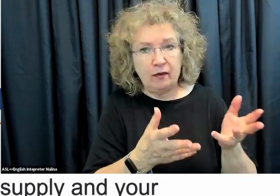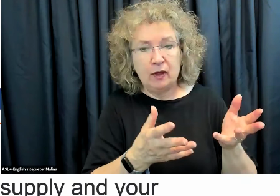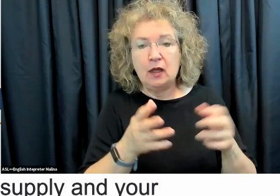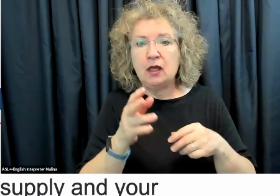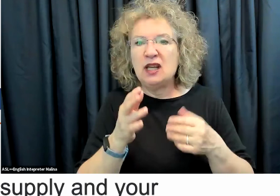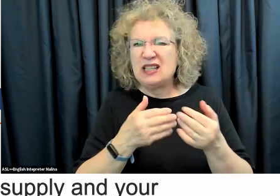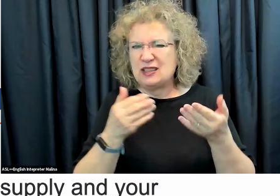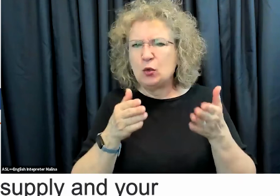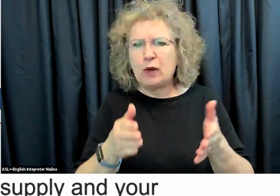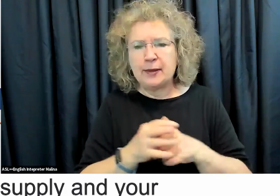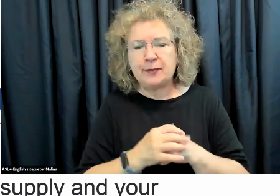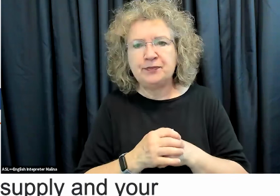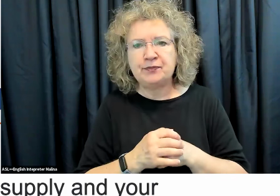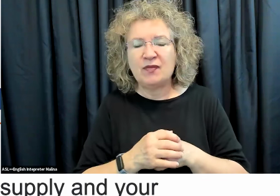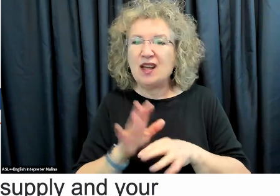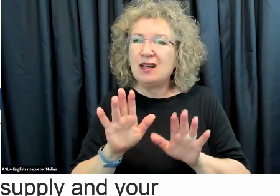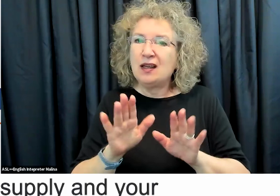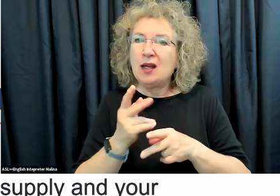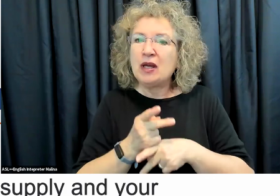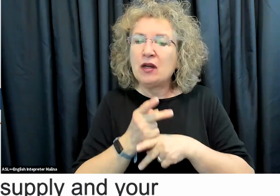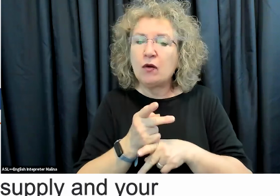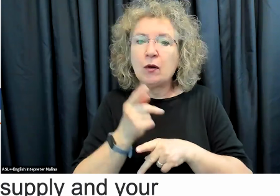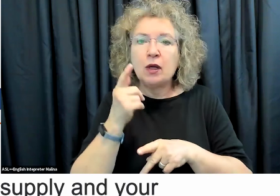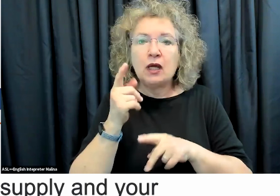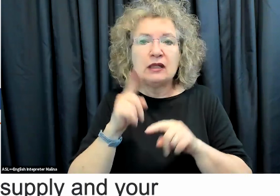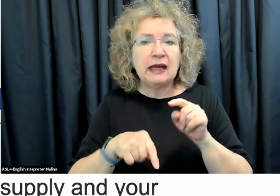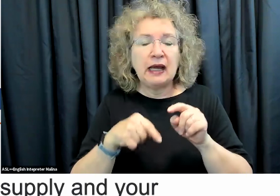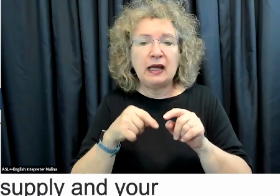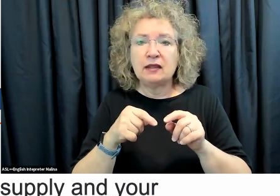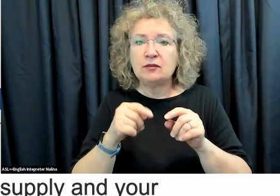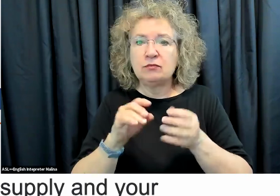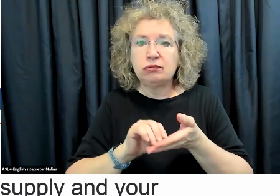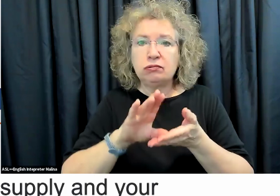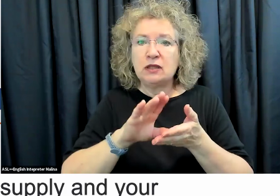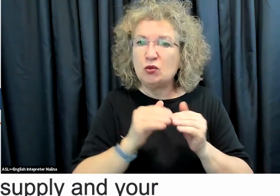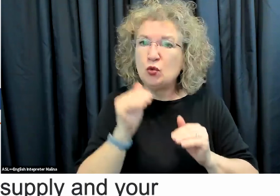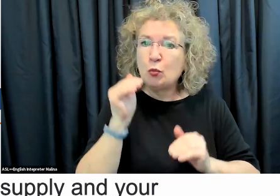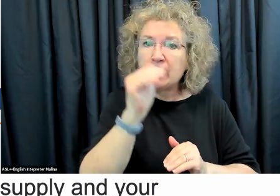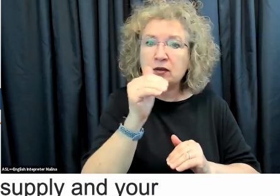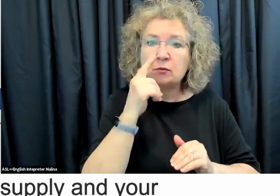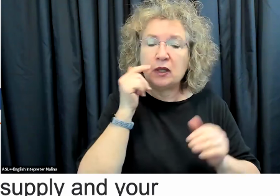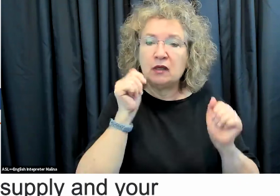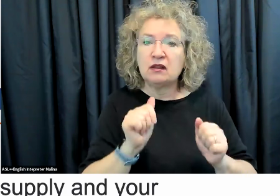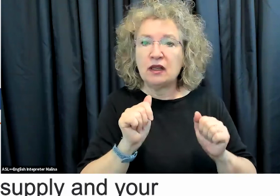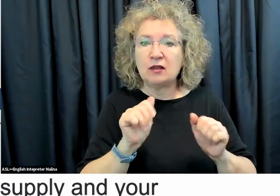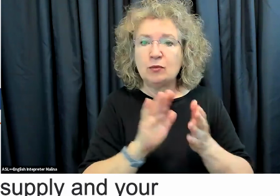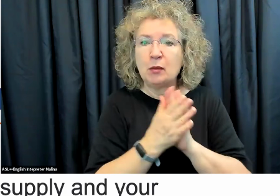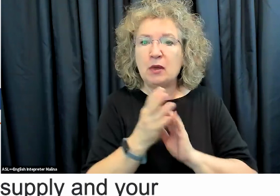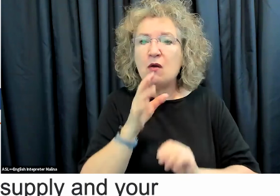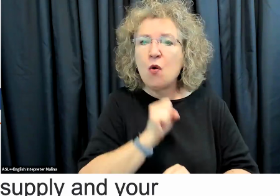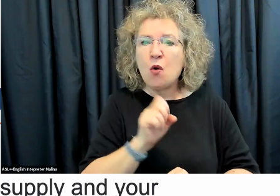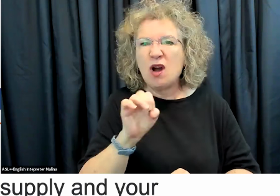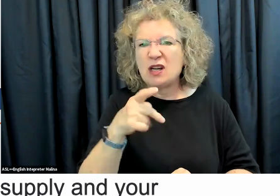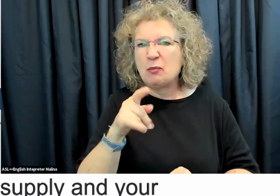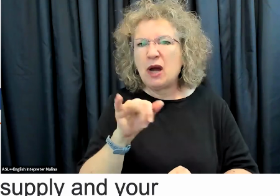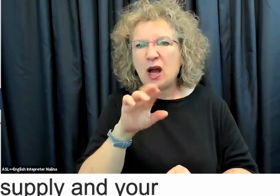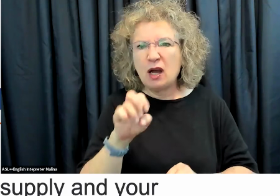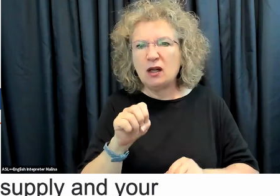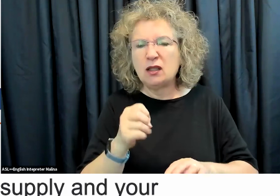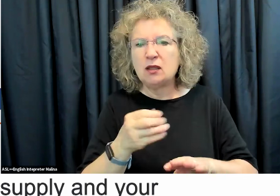avoid overstocking these medications because they could expire before you're able to use them. And always keep in